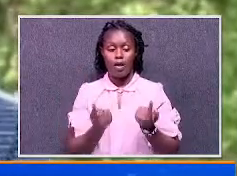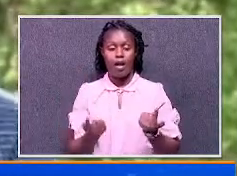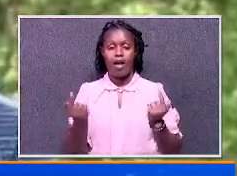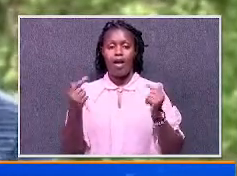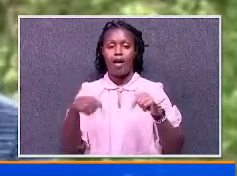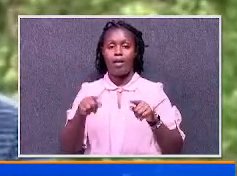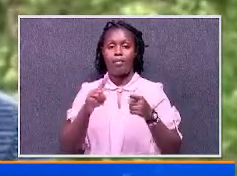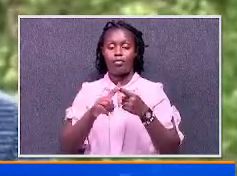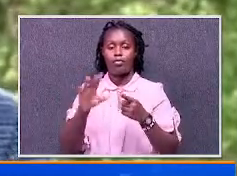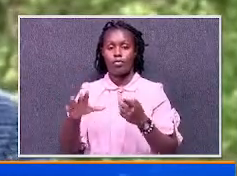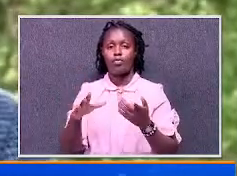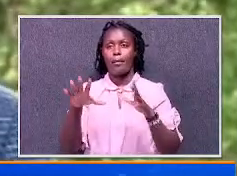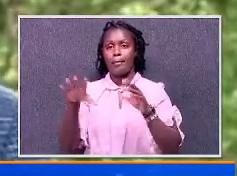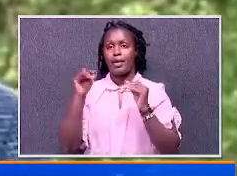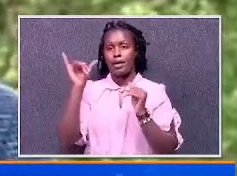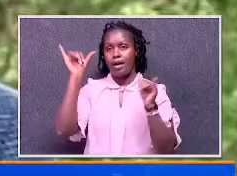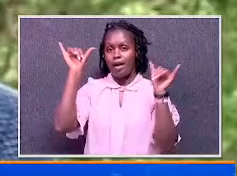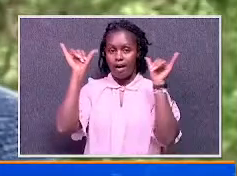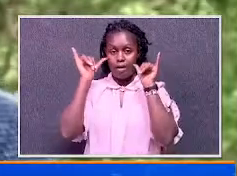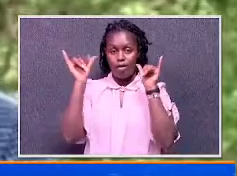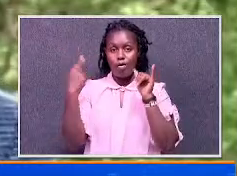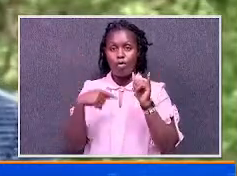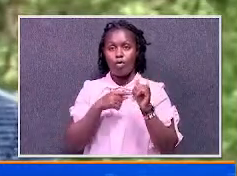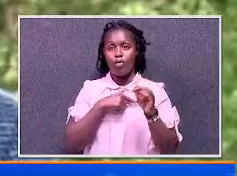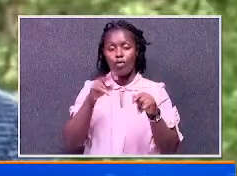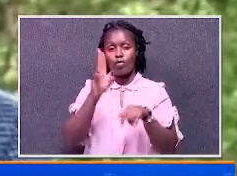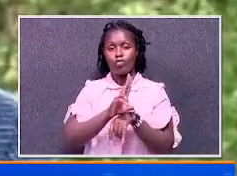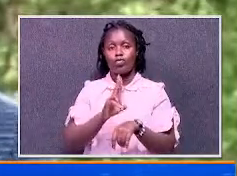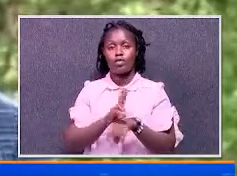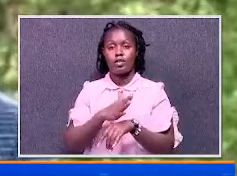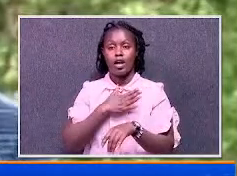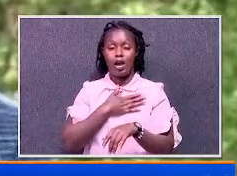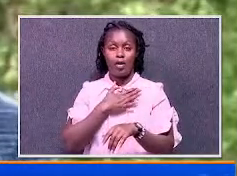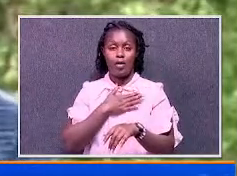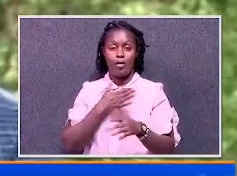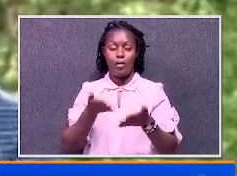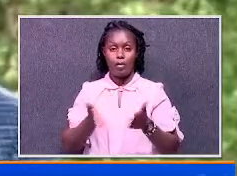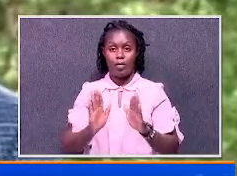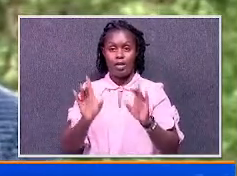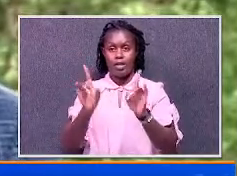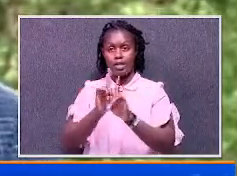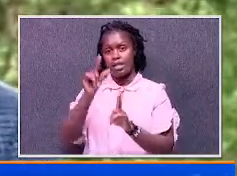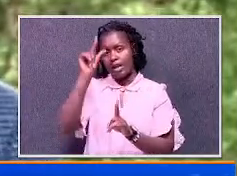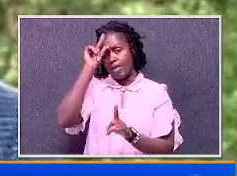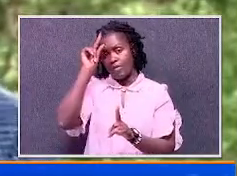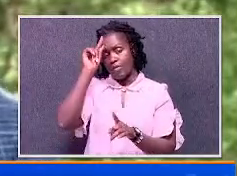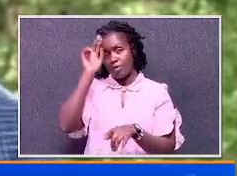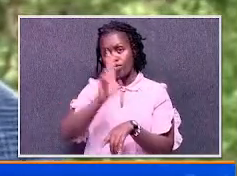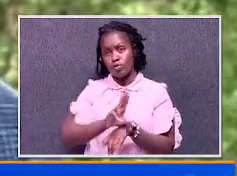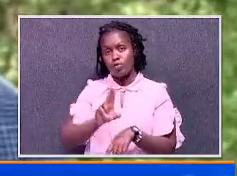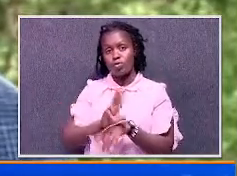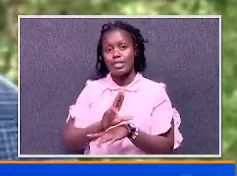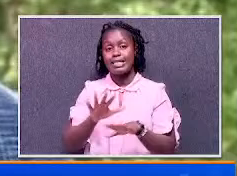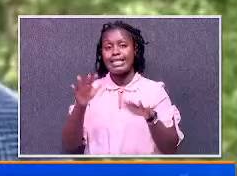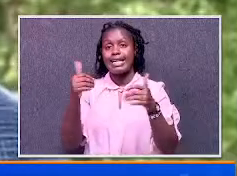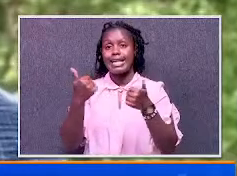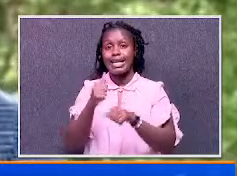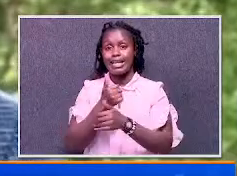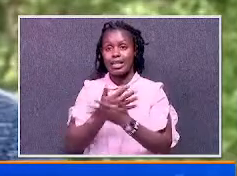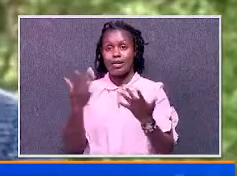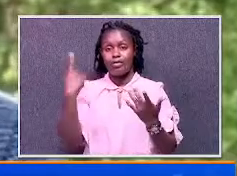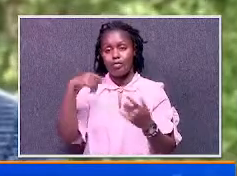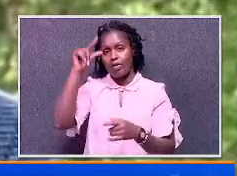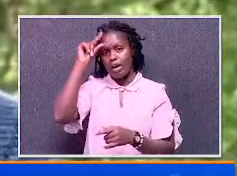hiyo ngombe. Tutatumia nguvu yote ya kiserikali. Tutatumia silaha yote ya